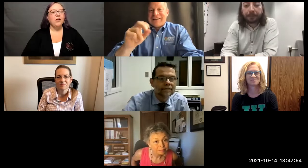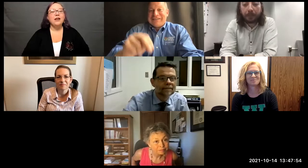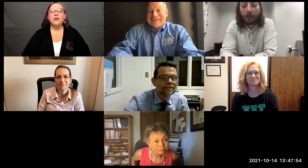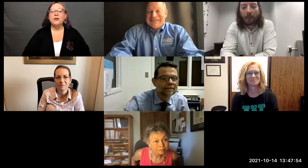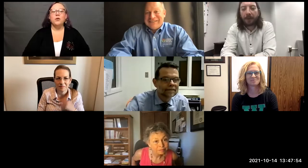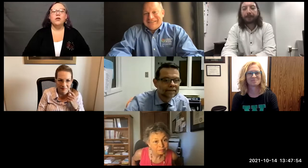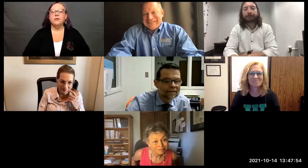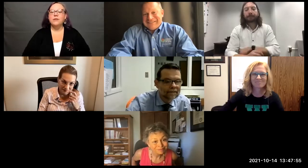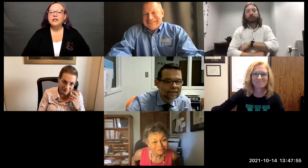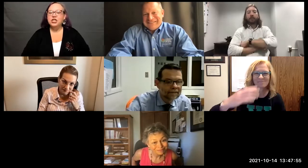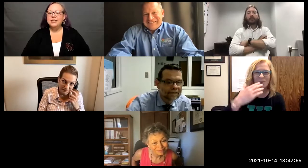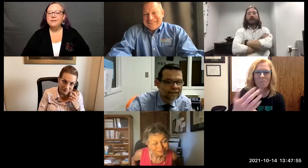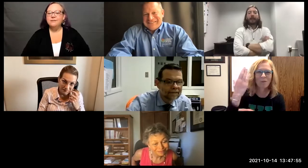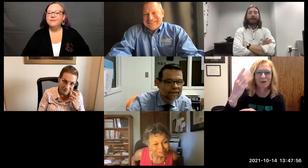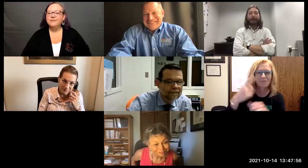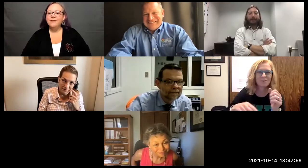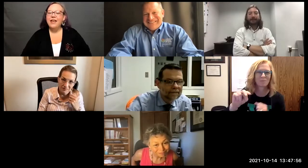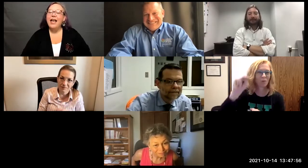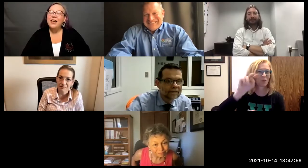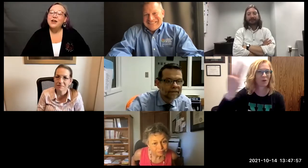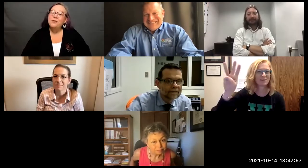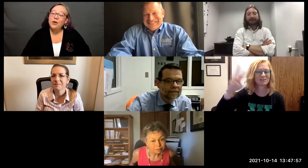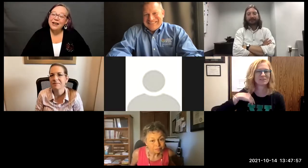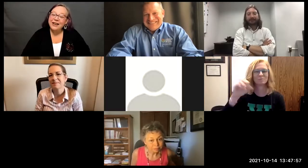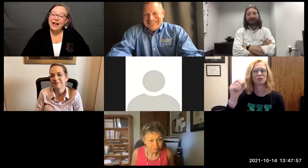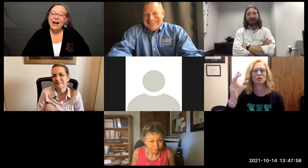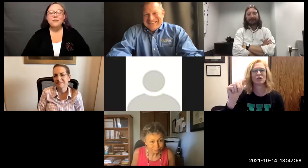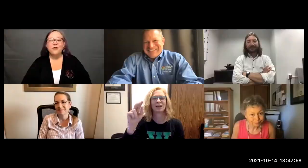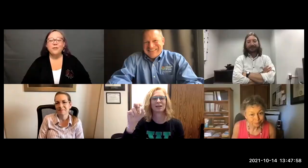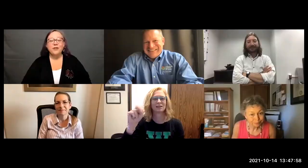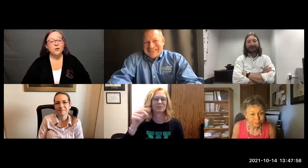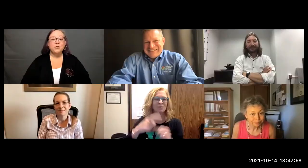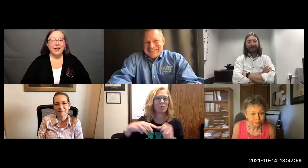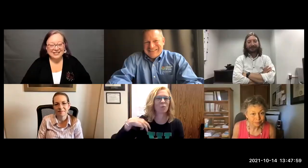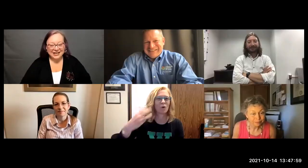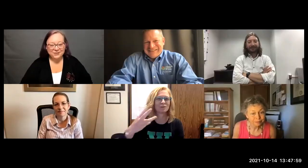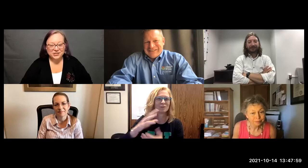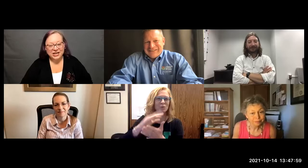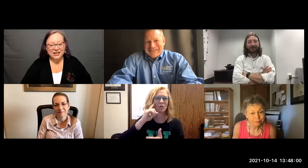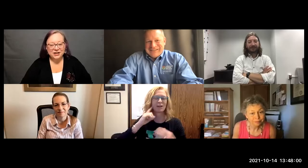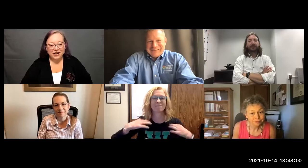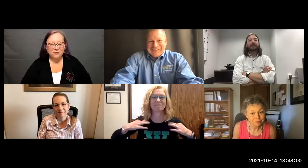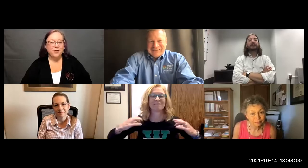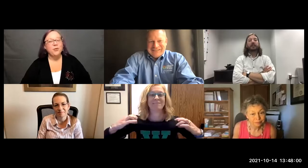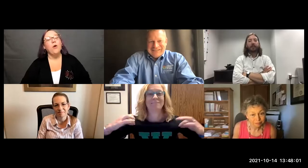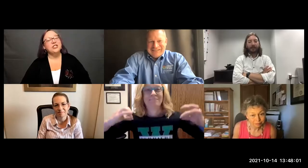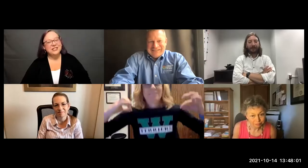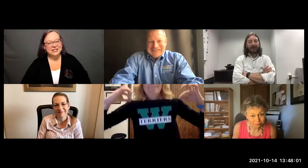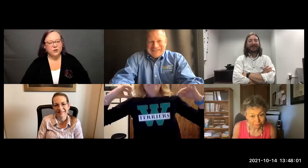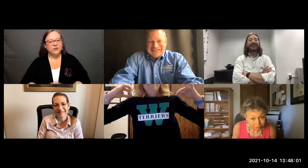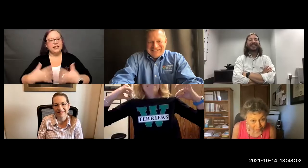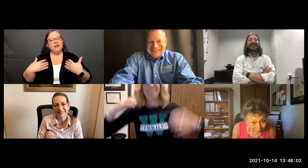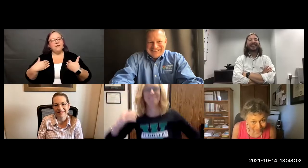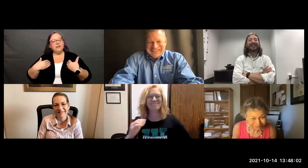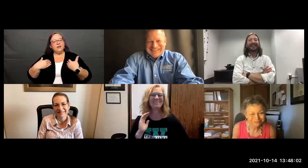All right, great. Welcome. Shannon? Good morning. I am from the Northwest. I am Shannon Graham from the Washington